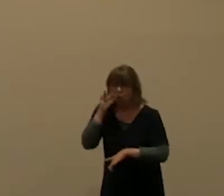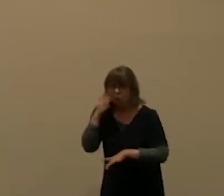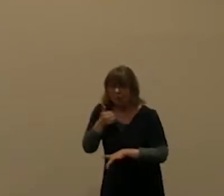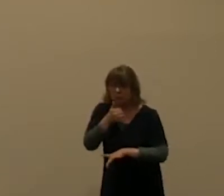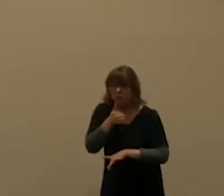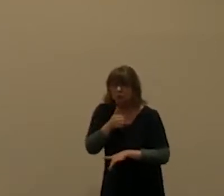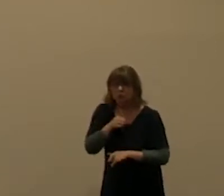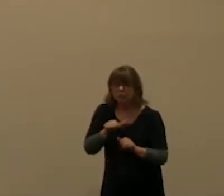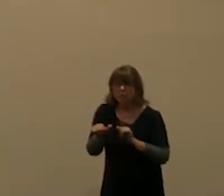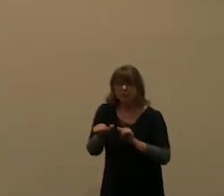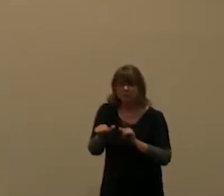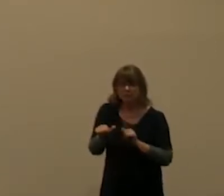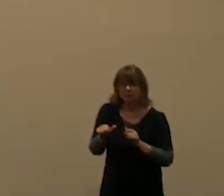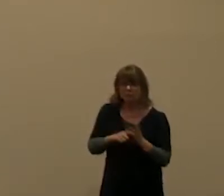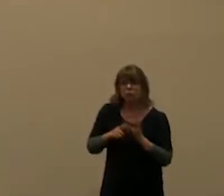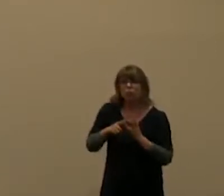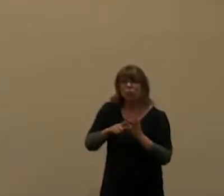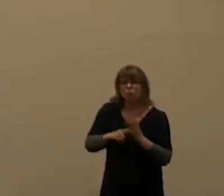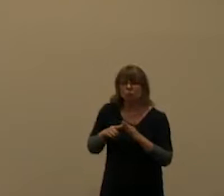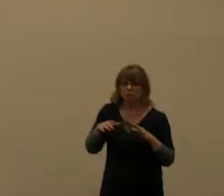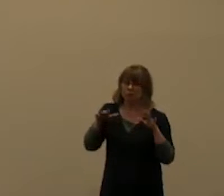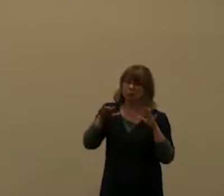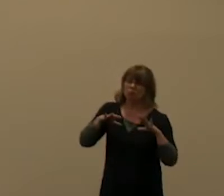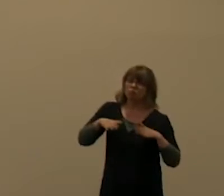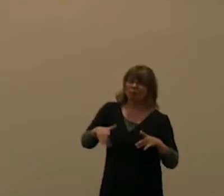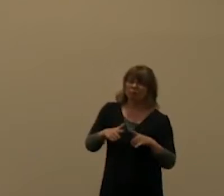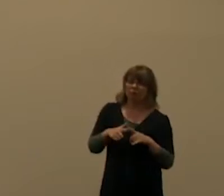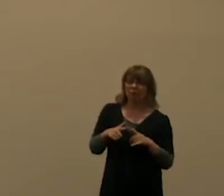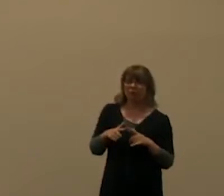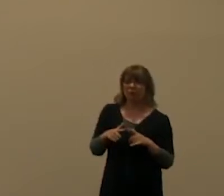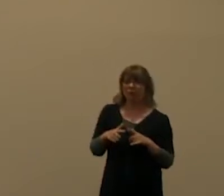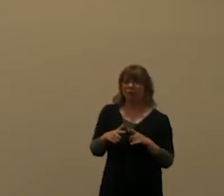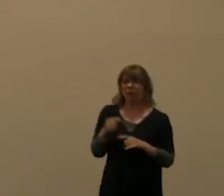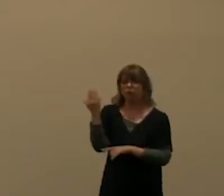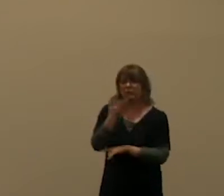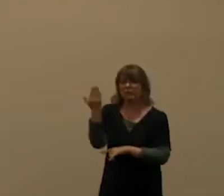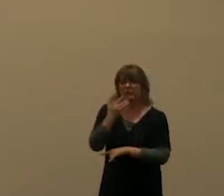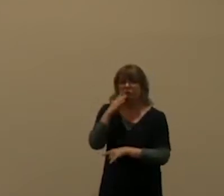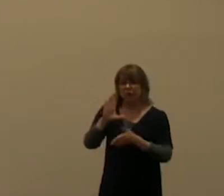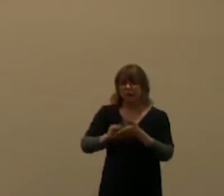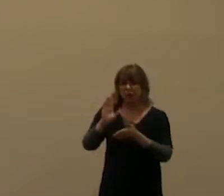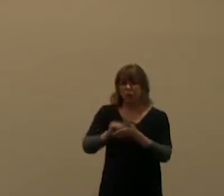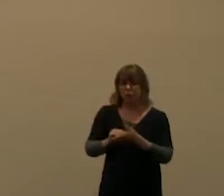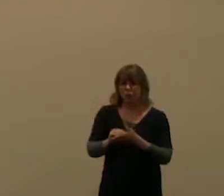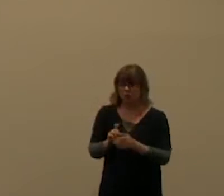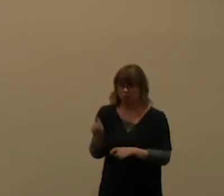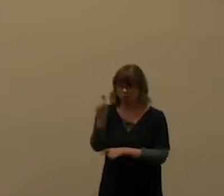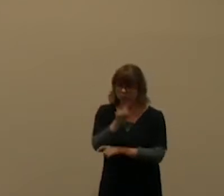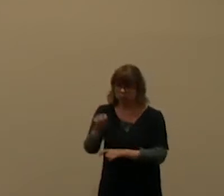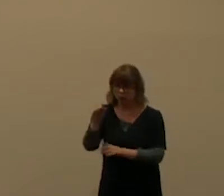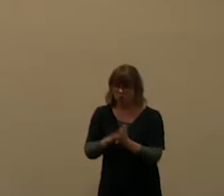So there's a free presentation that you can download if you search for Mocha. They've got a Power App